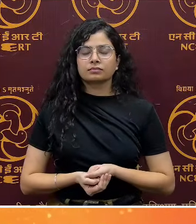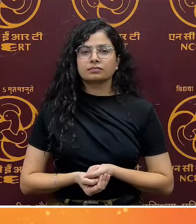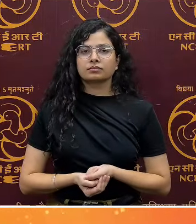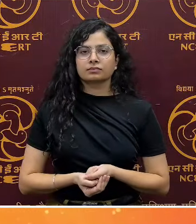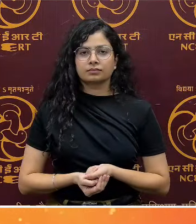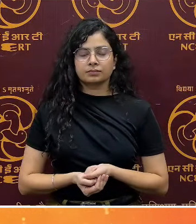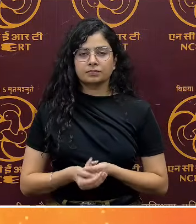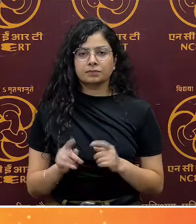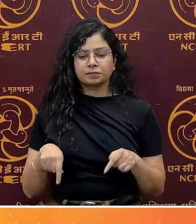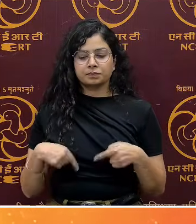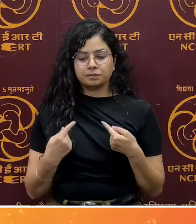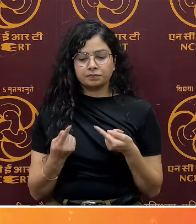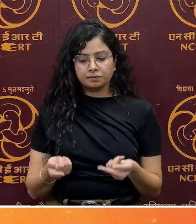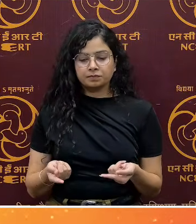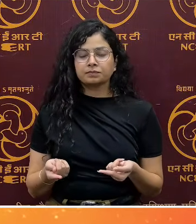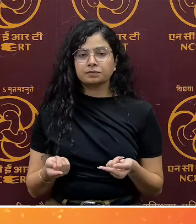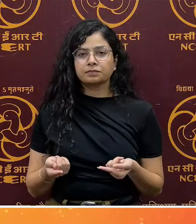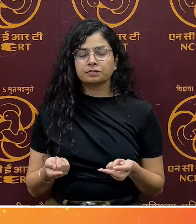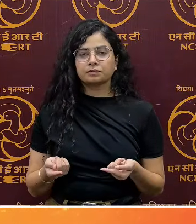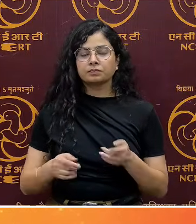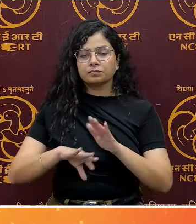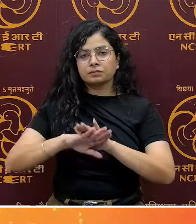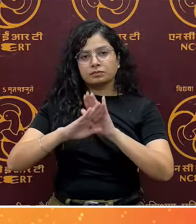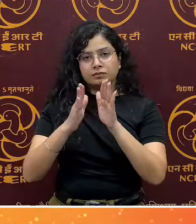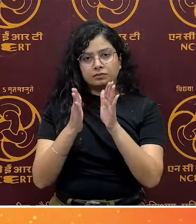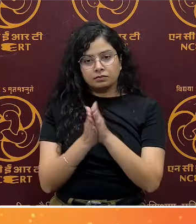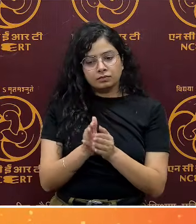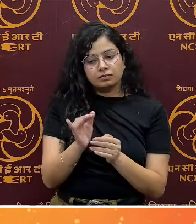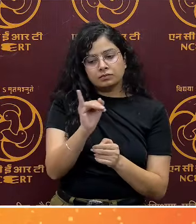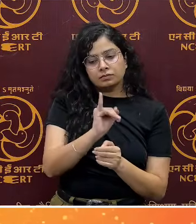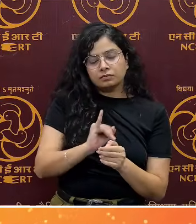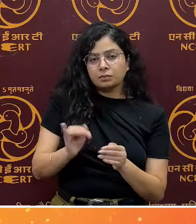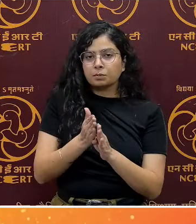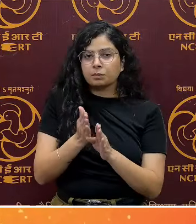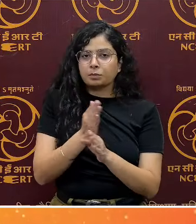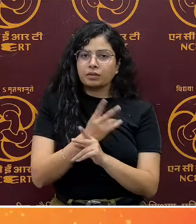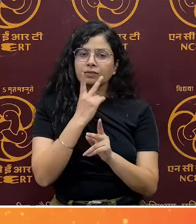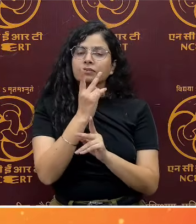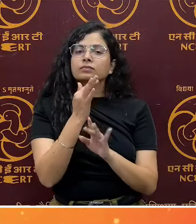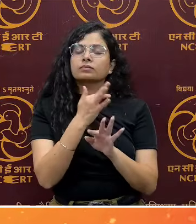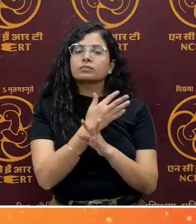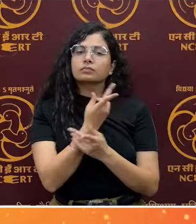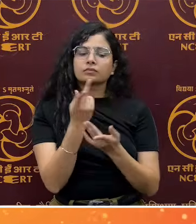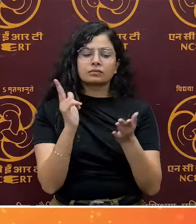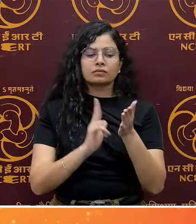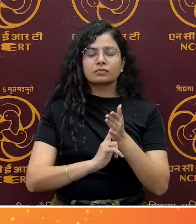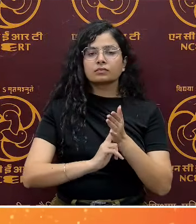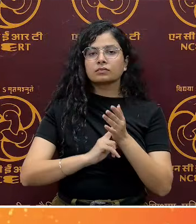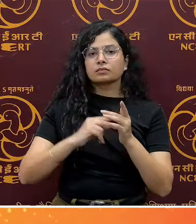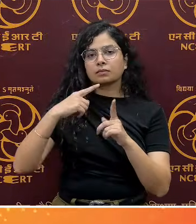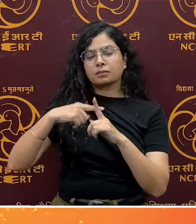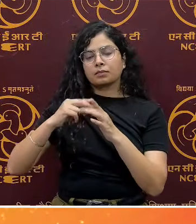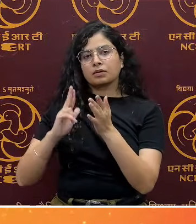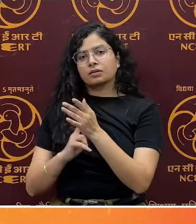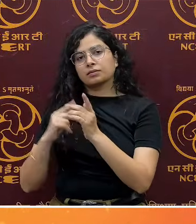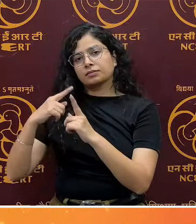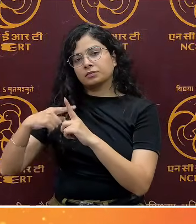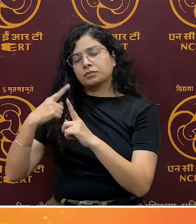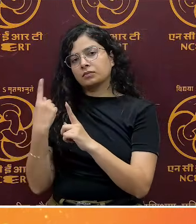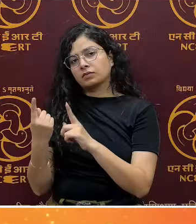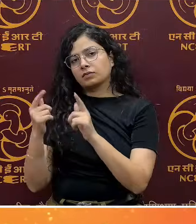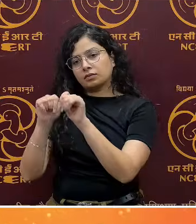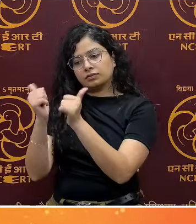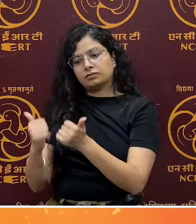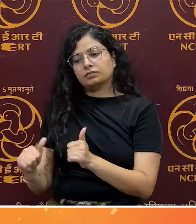Click on the next, and the sum of the 6, as we have seen, it is n into n plus 1 divided by 2